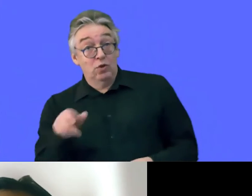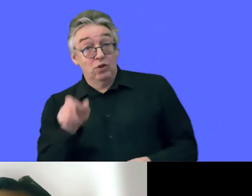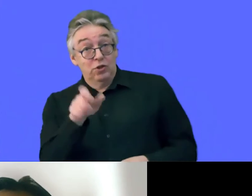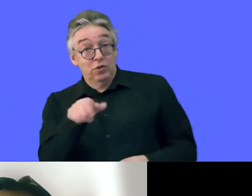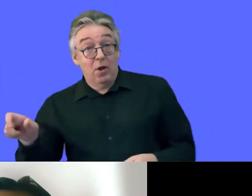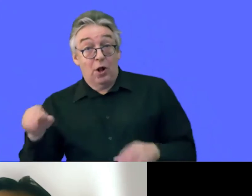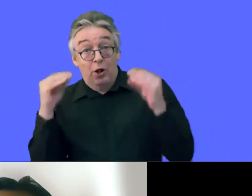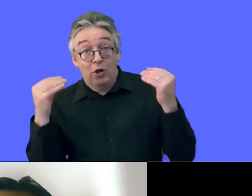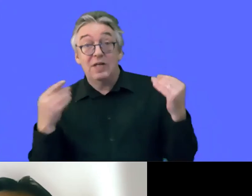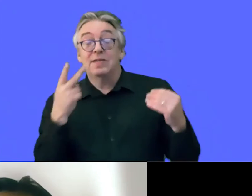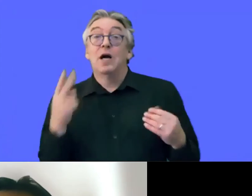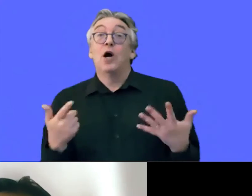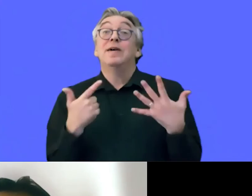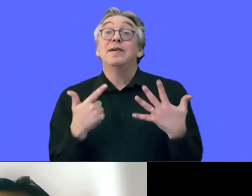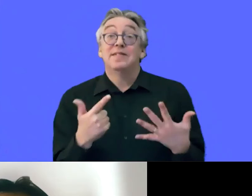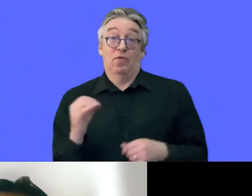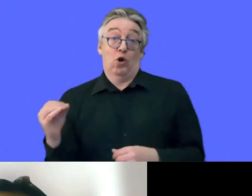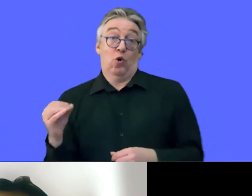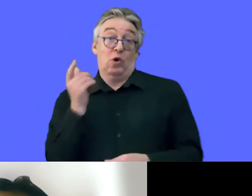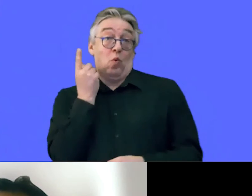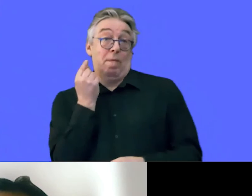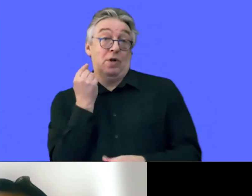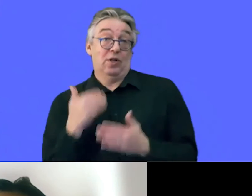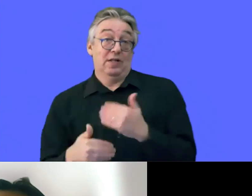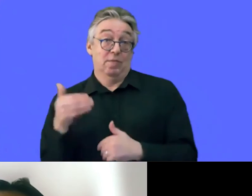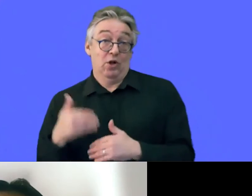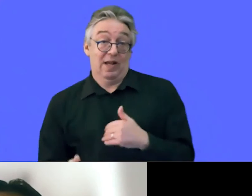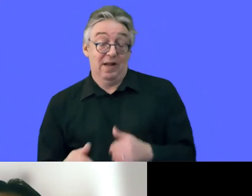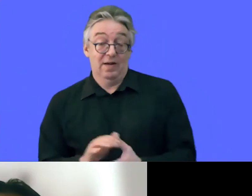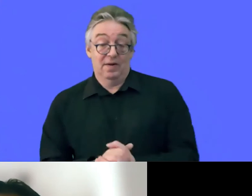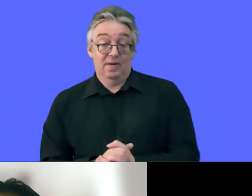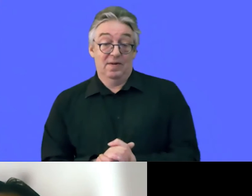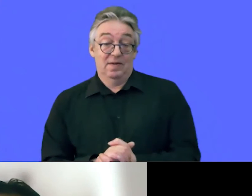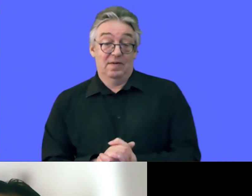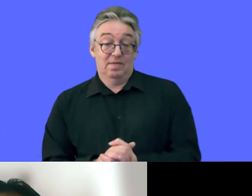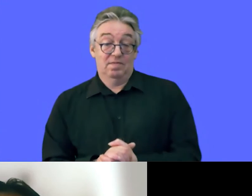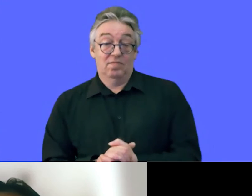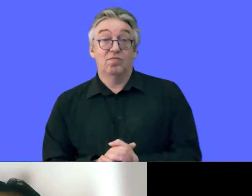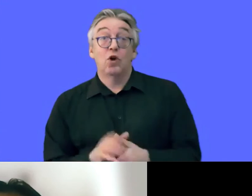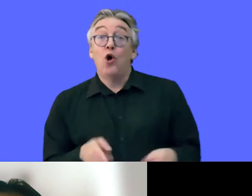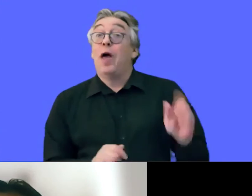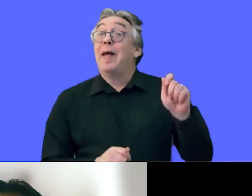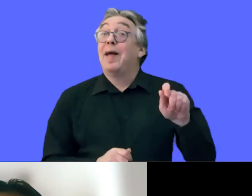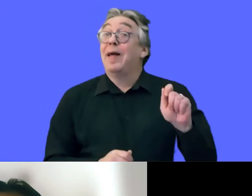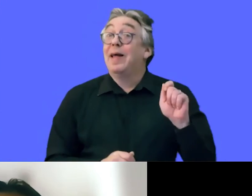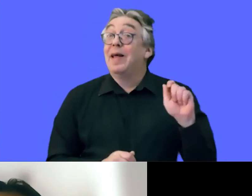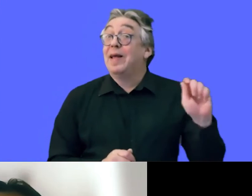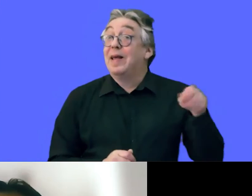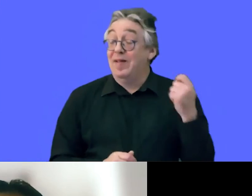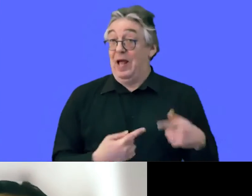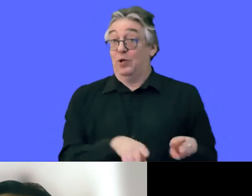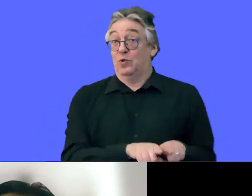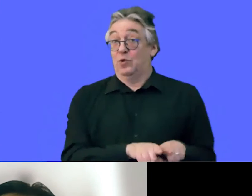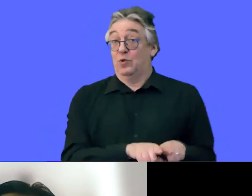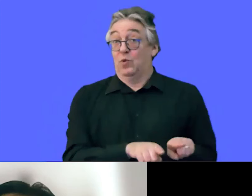700 women with disabilities to be part of it. The similar sort of trends are there in Kenya as well. So there are some